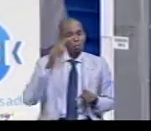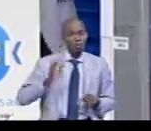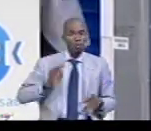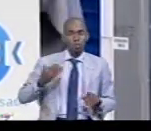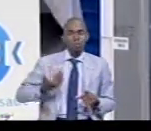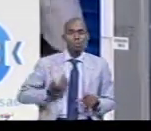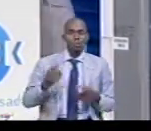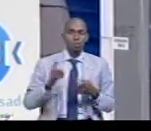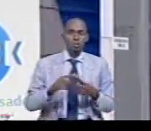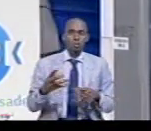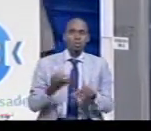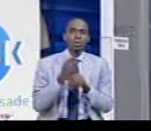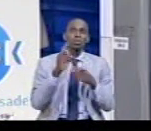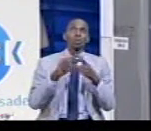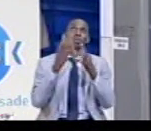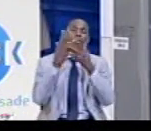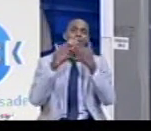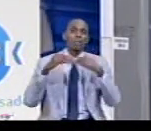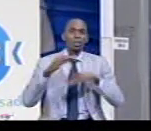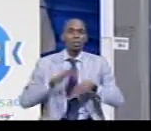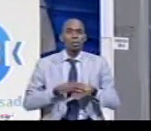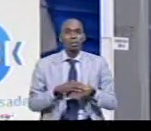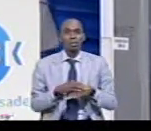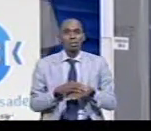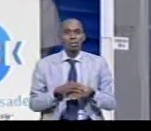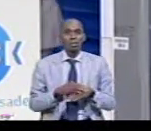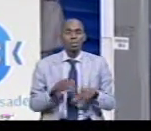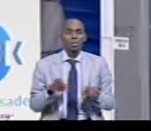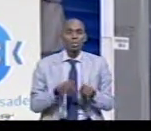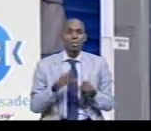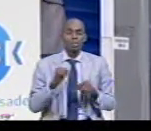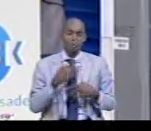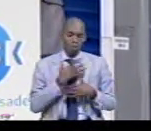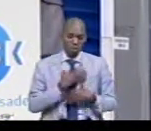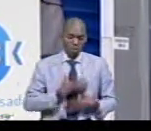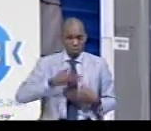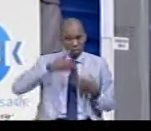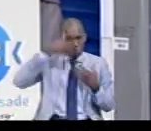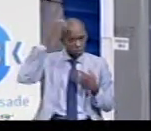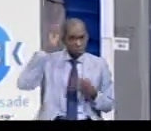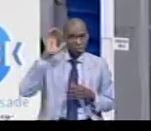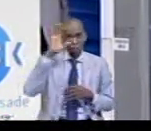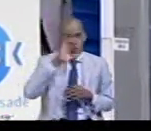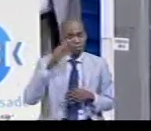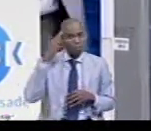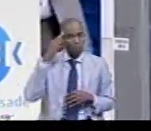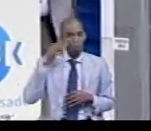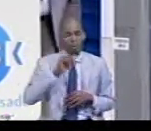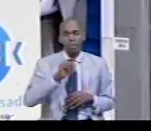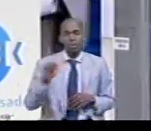heaven. Like a hungry lion seeking for a prey.